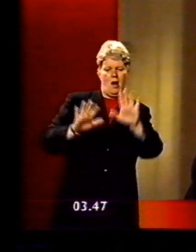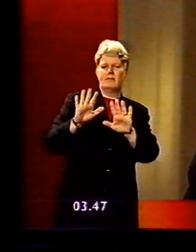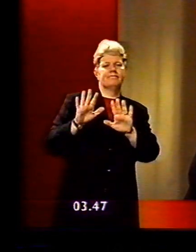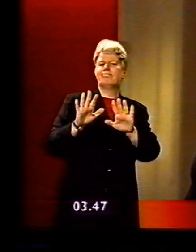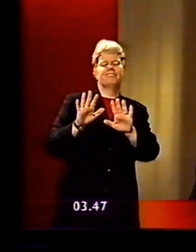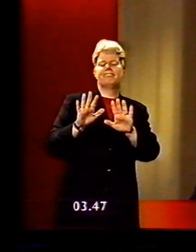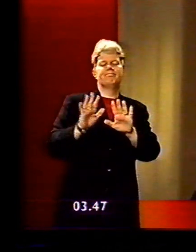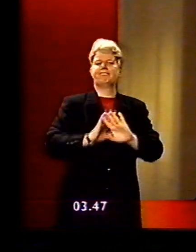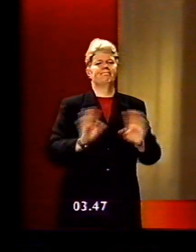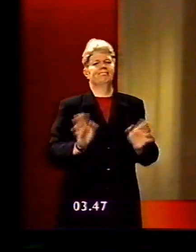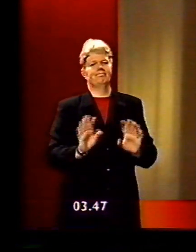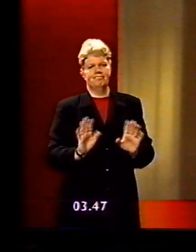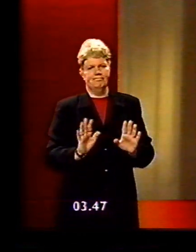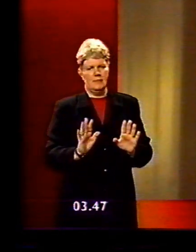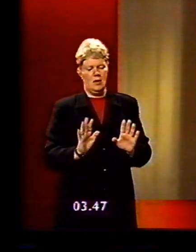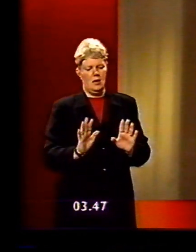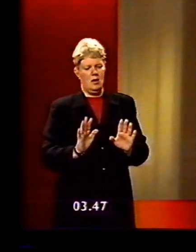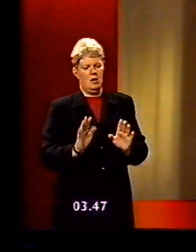it wasn't.